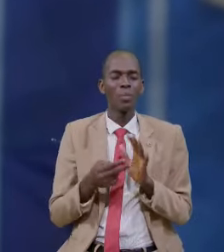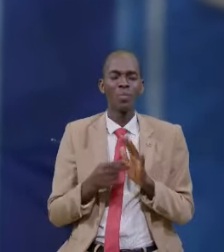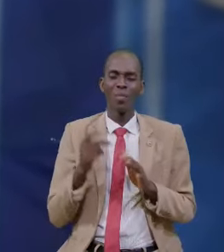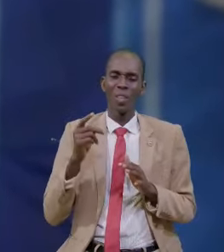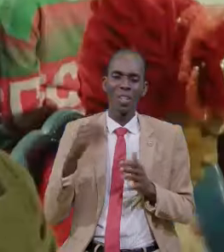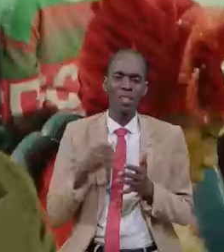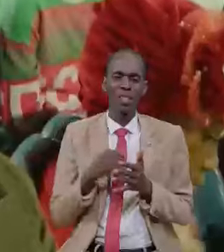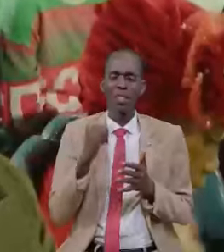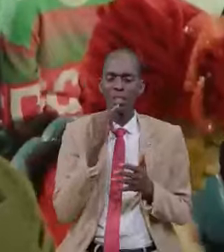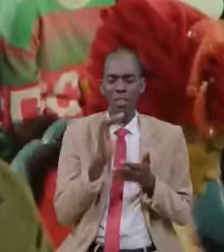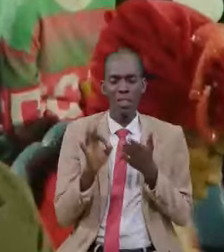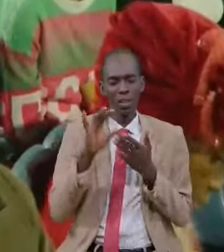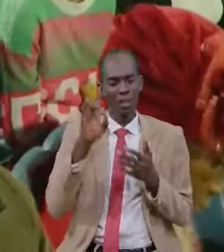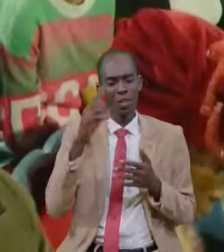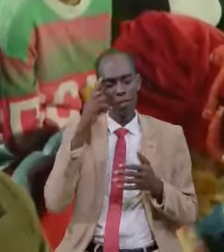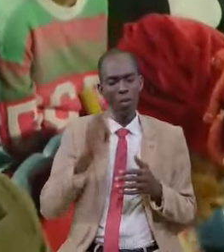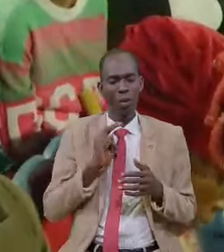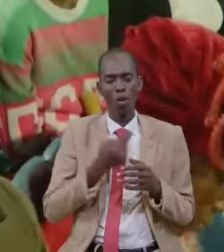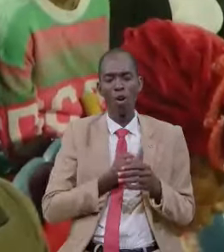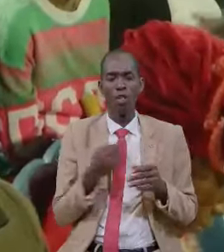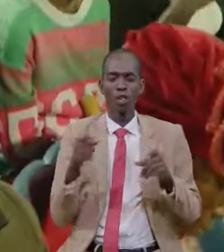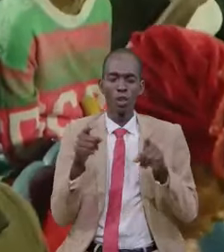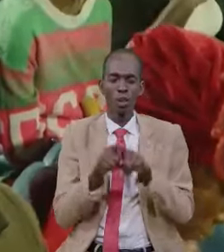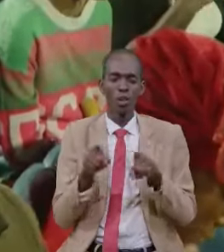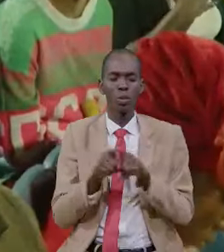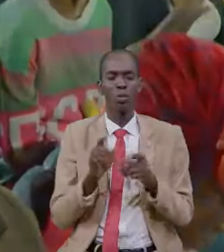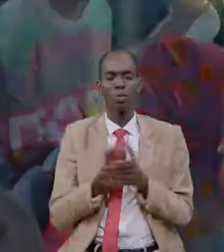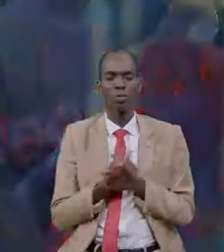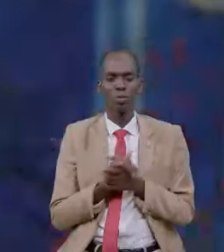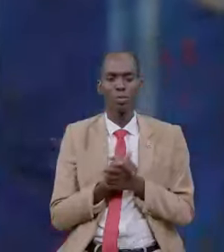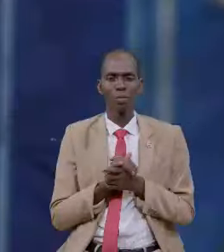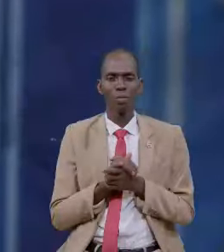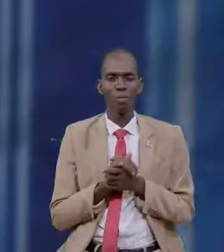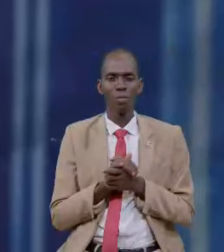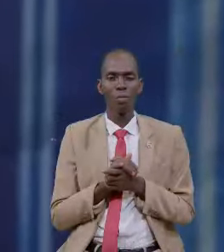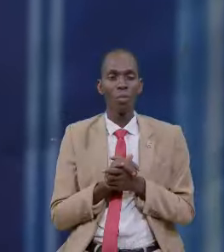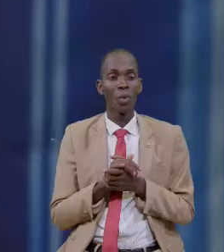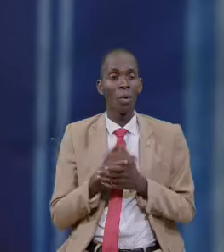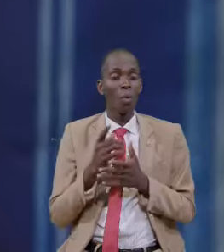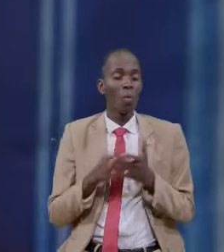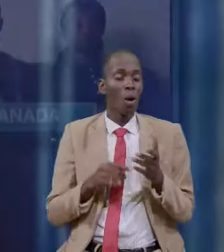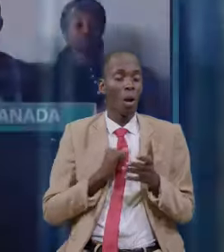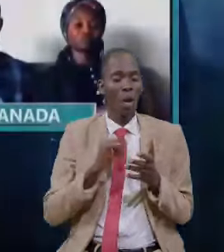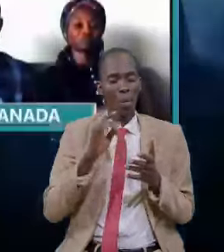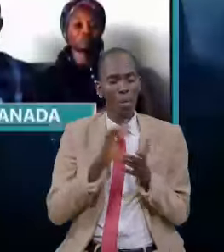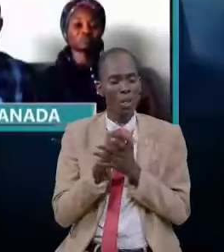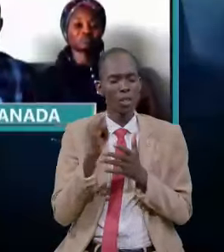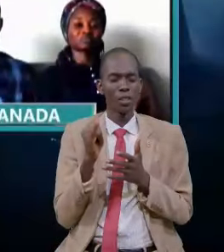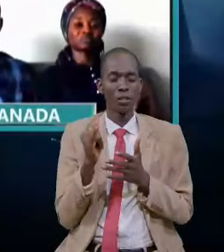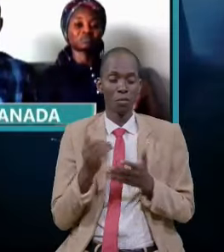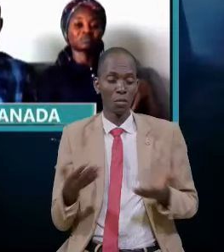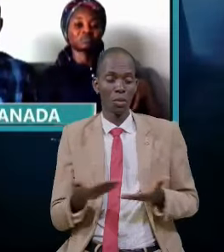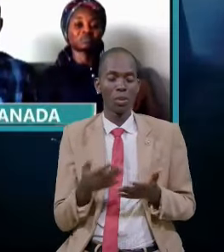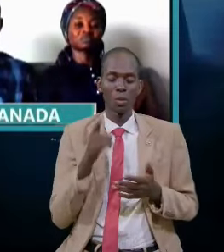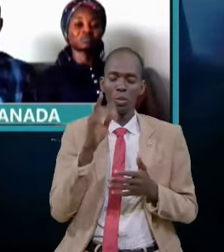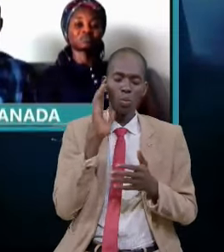also. For us also. What I believe here, you believe there.